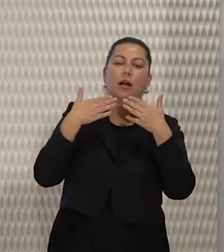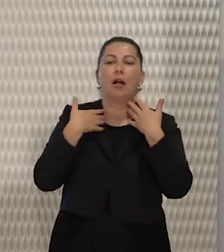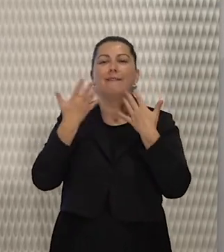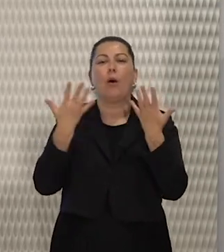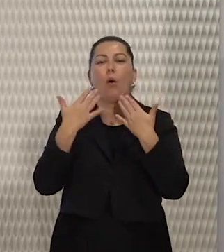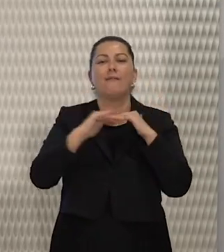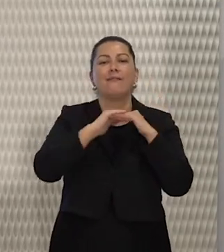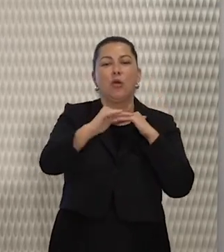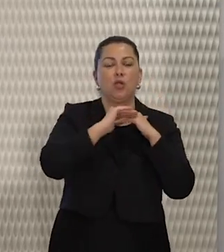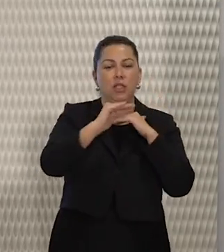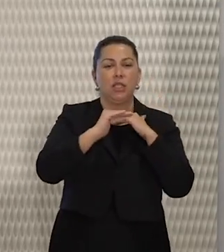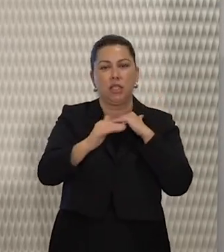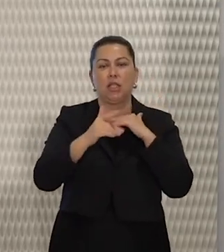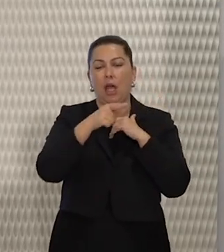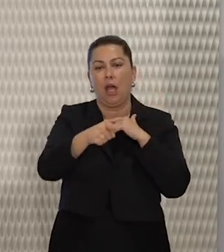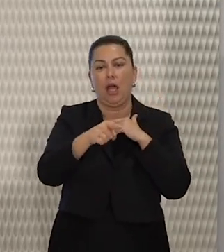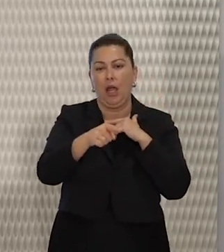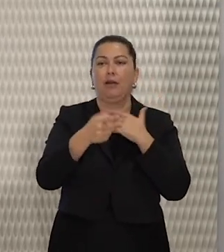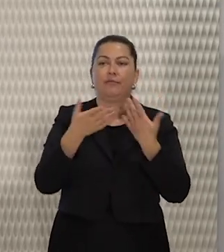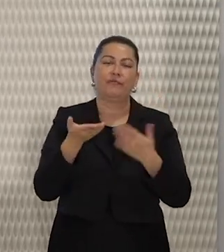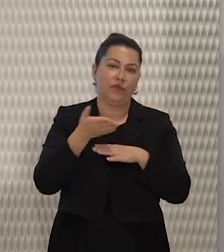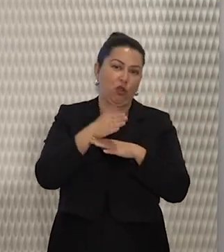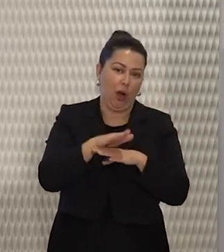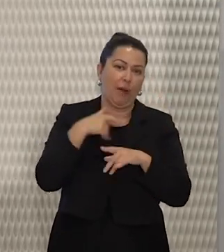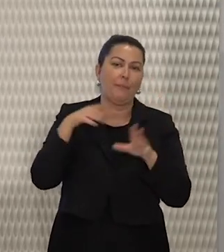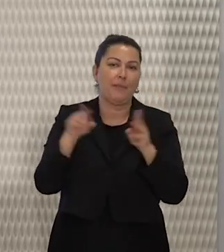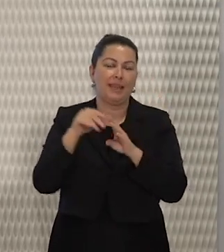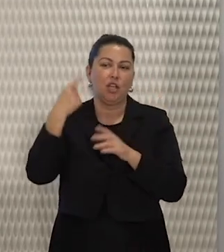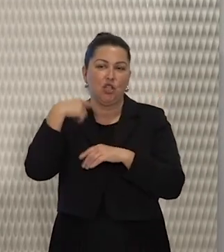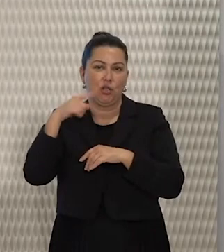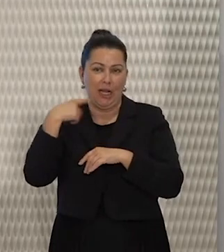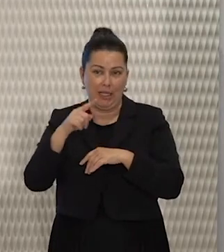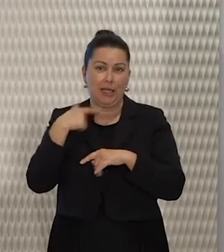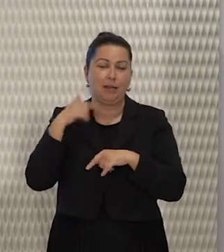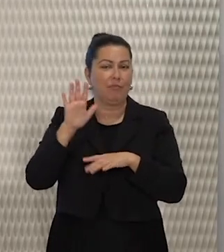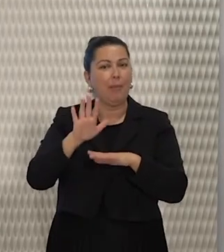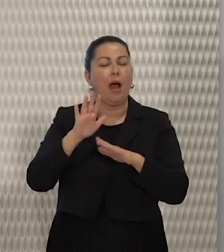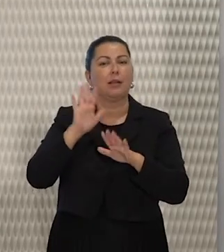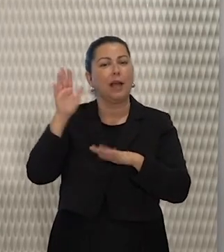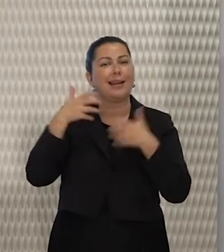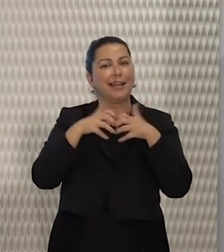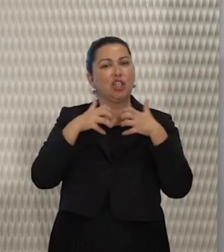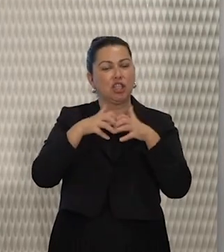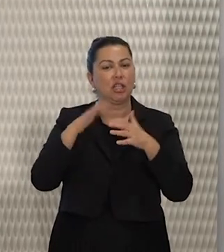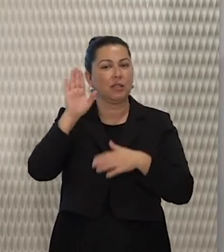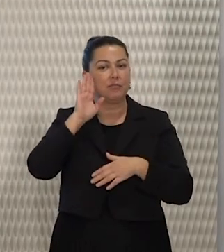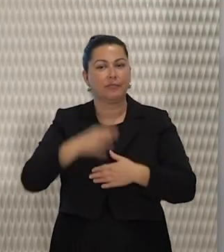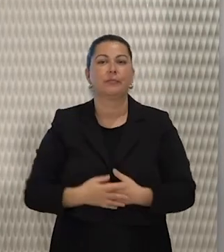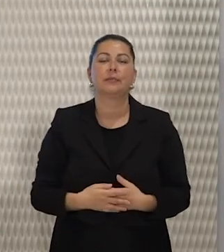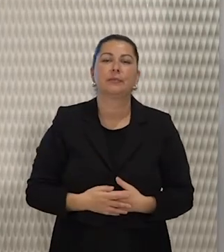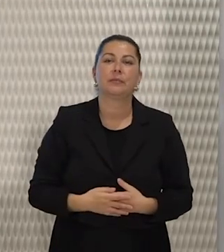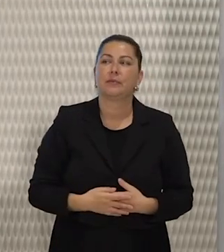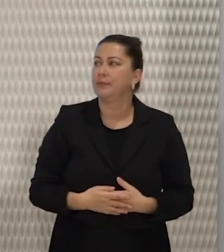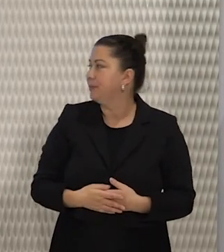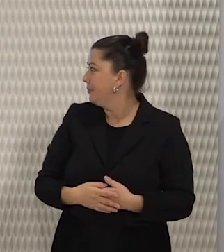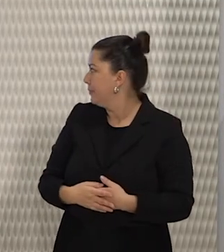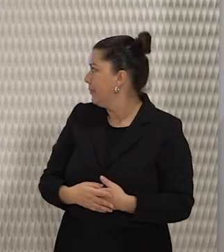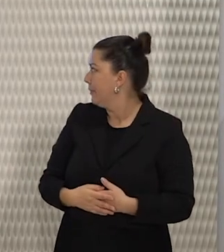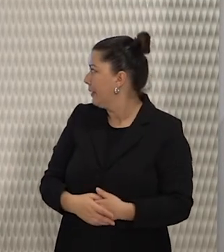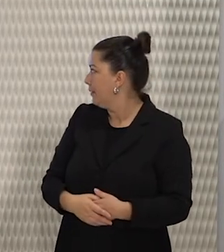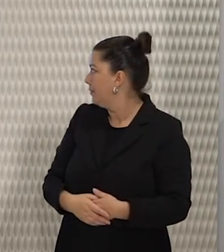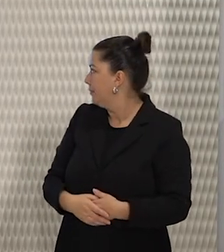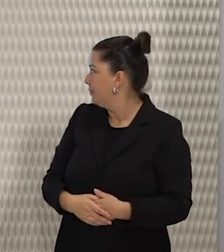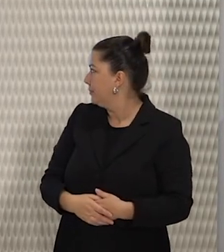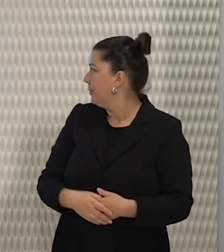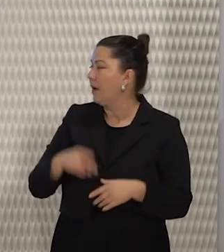Wüste verunglückt ist mit seinen Studentinnen. Hören Sie sich kurz seine Geschichte an. Accidents can pose extraordinary